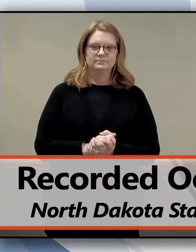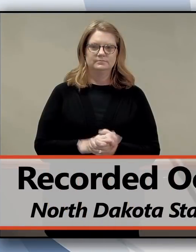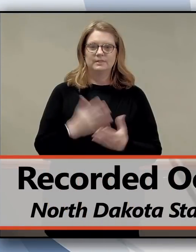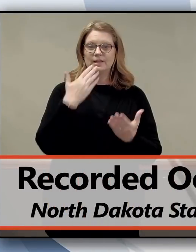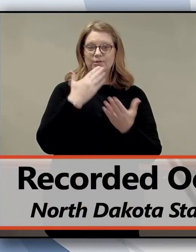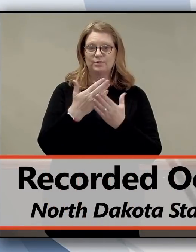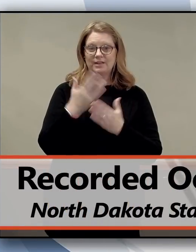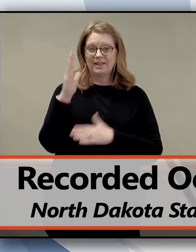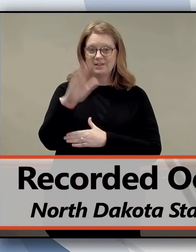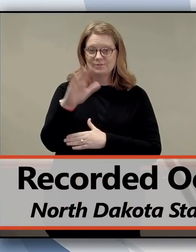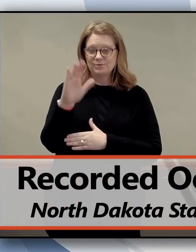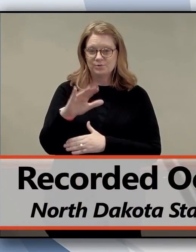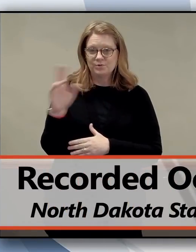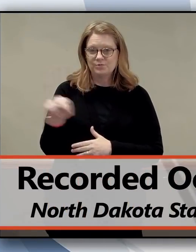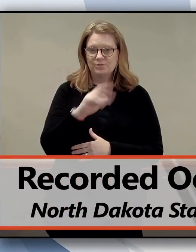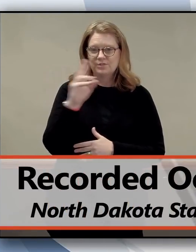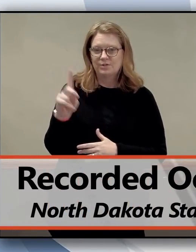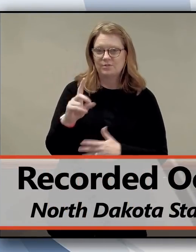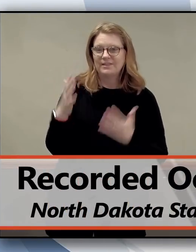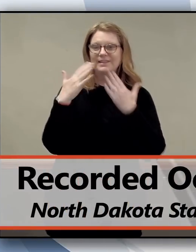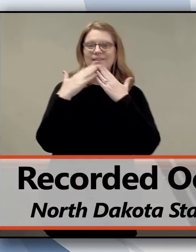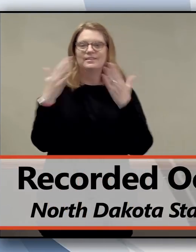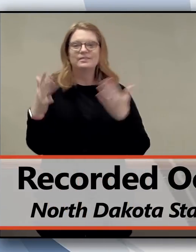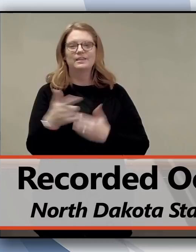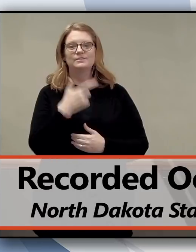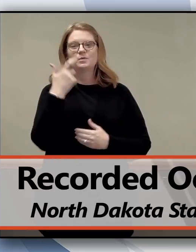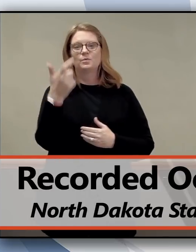Good afternoon, North Dakota. Thanks for tuning in.